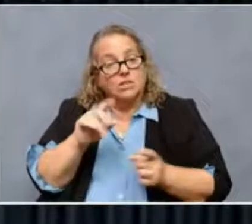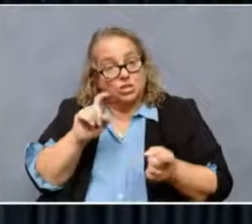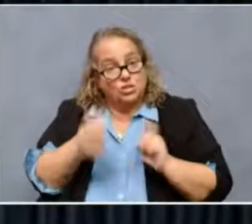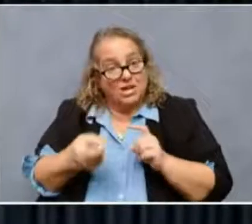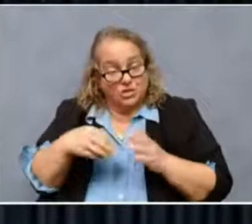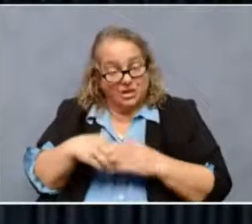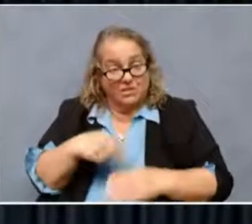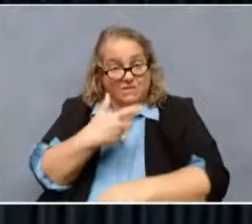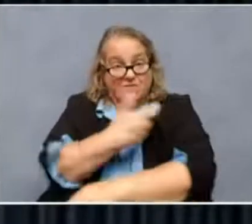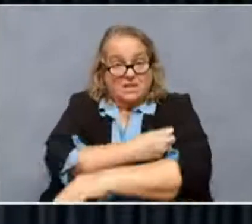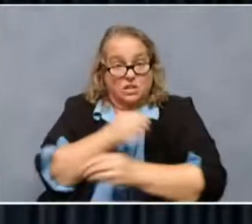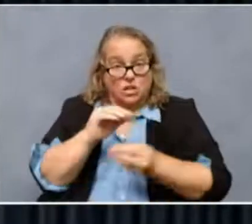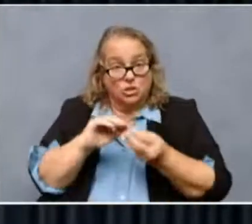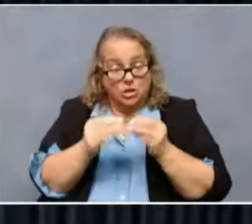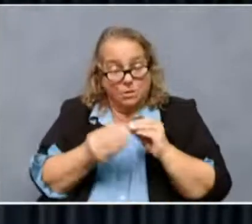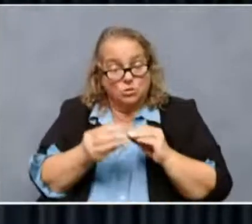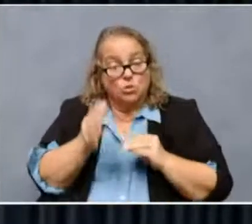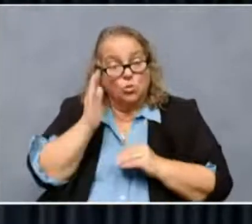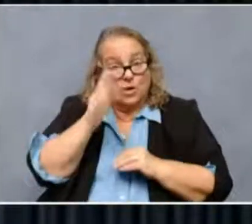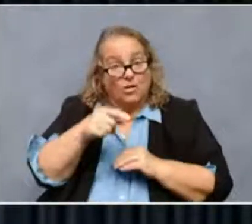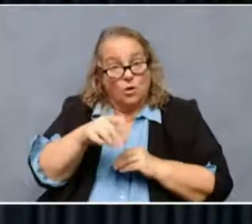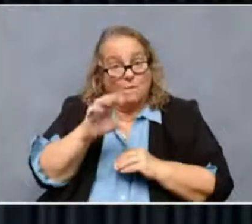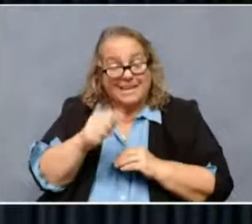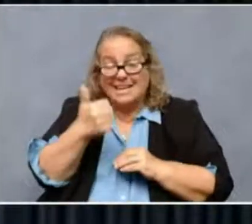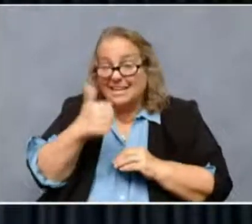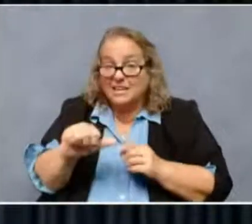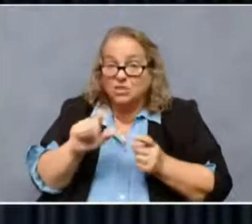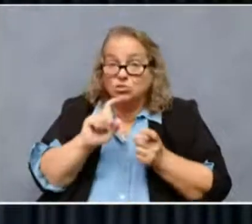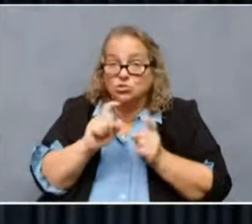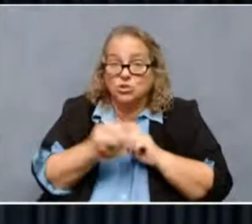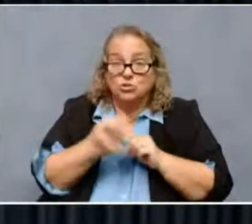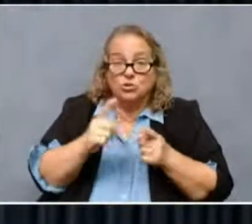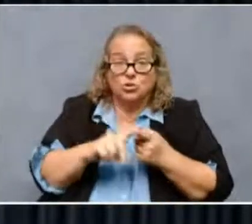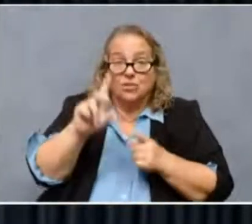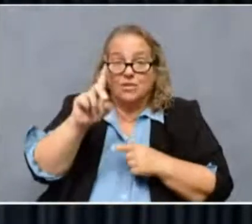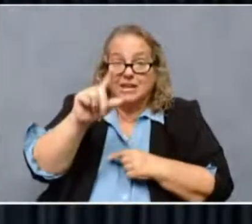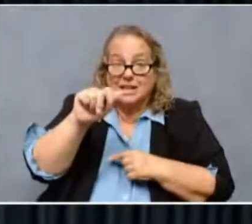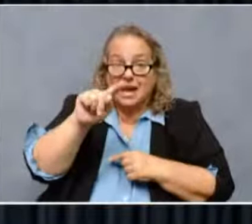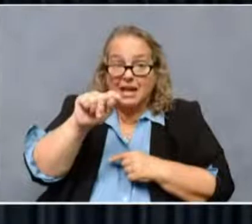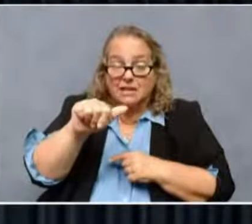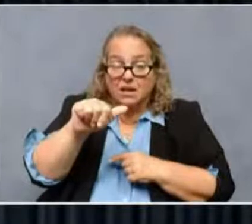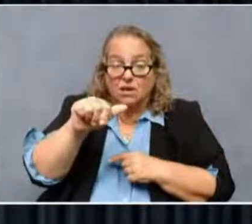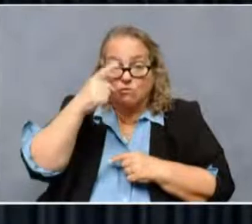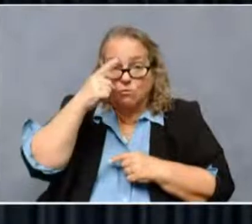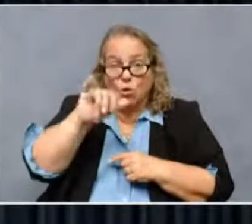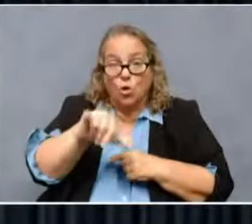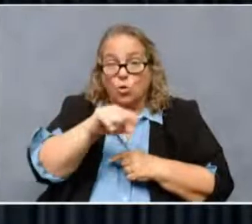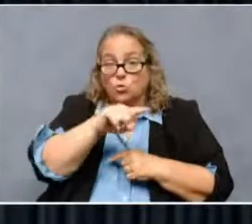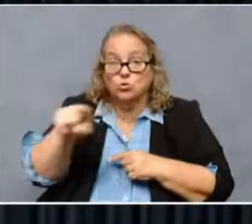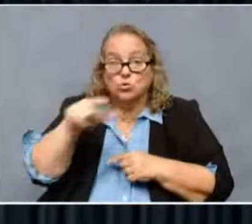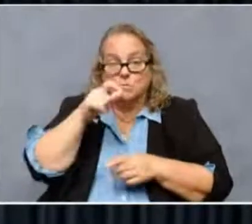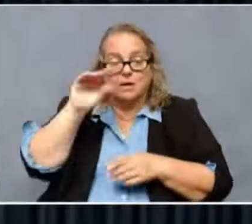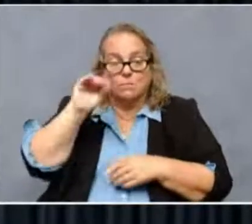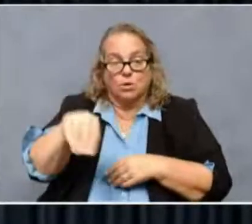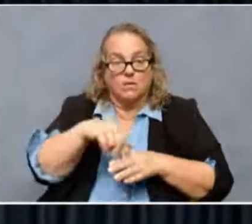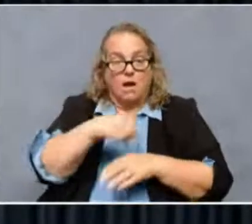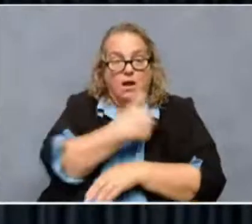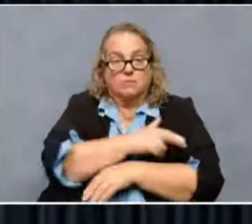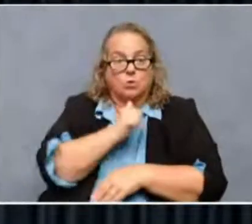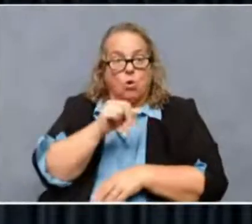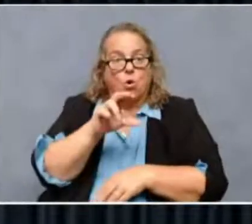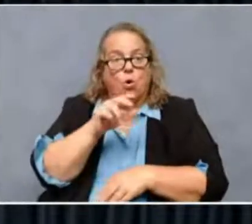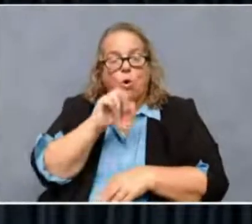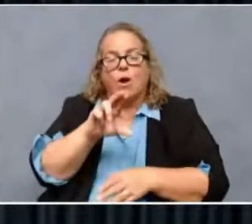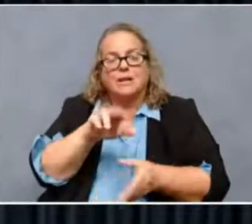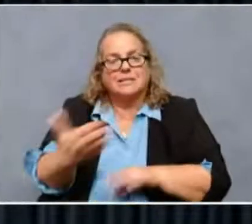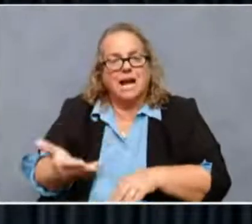vaccination numbers, will there be any change to the data for those who've been hospitalized or died who were vaccinated,